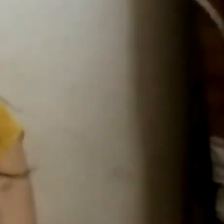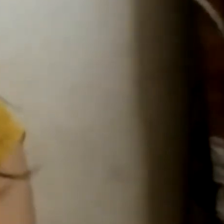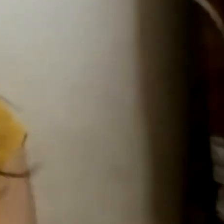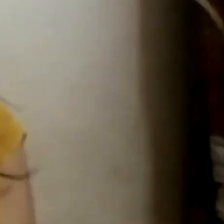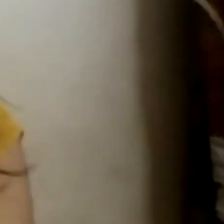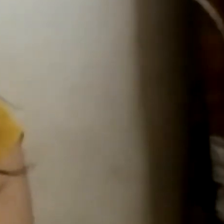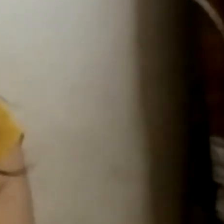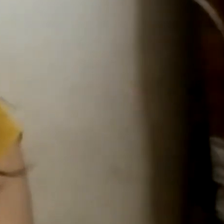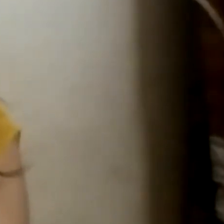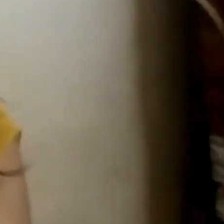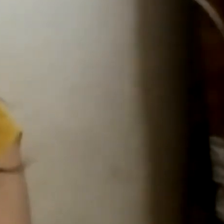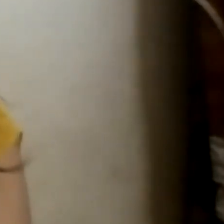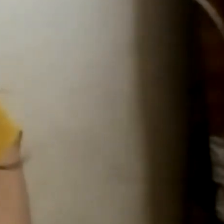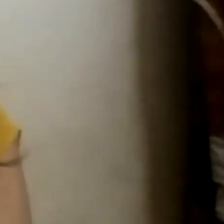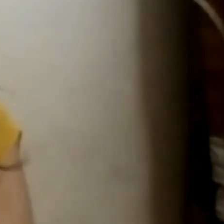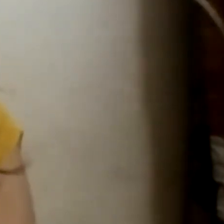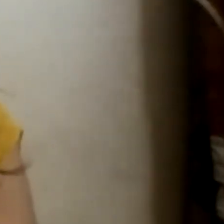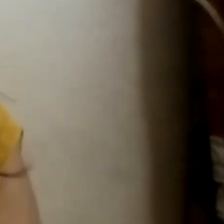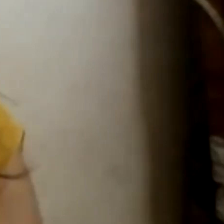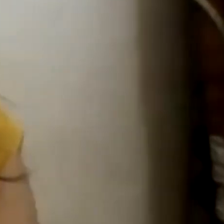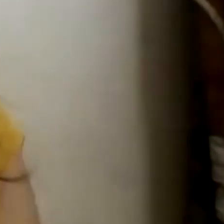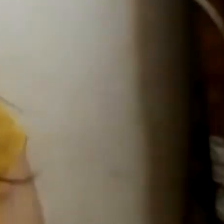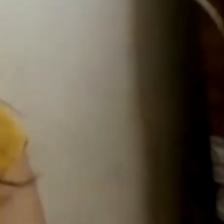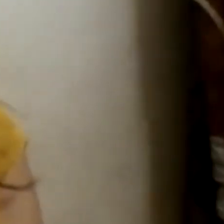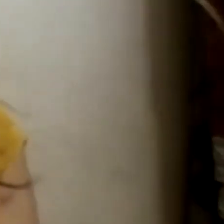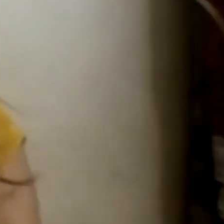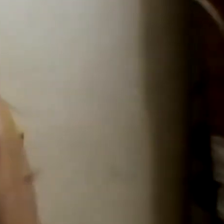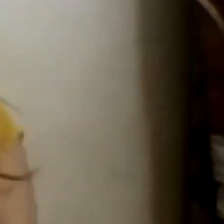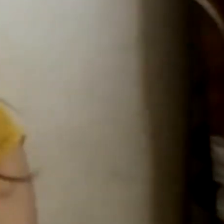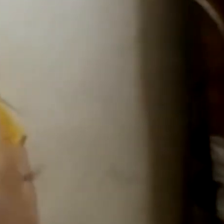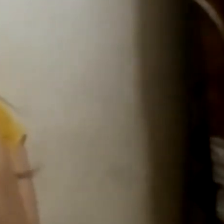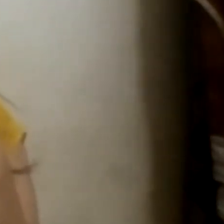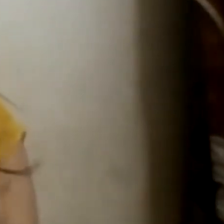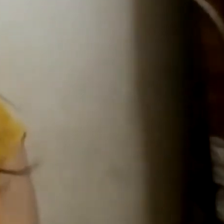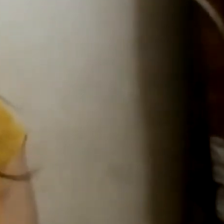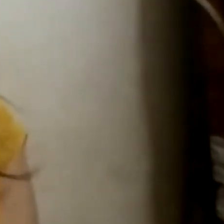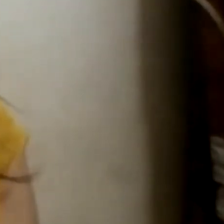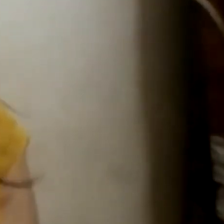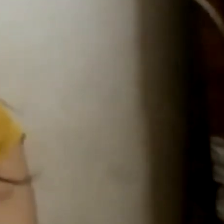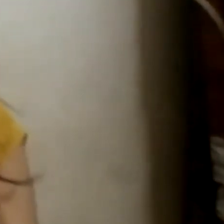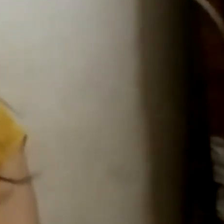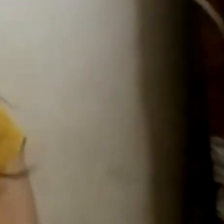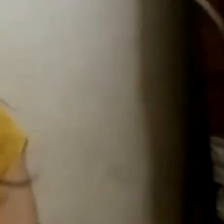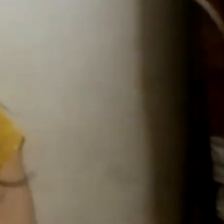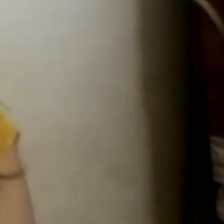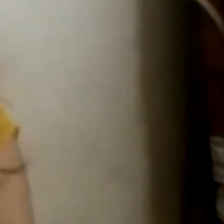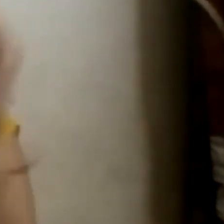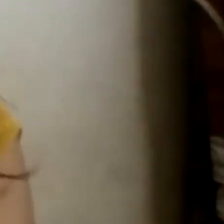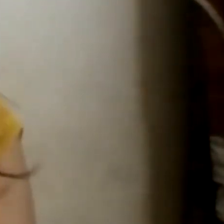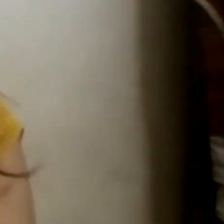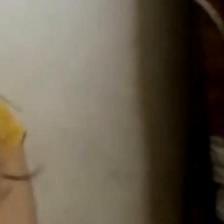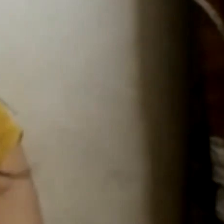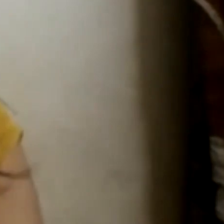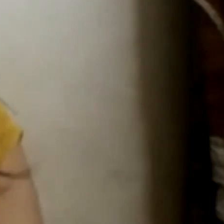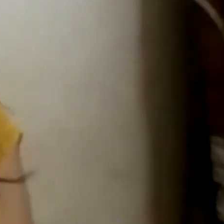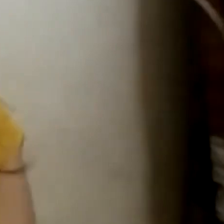Kole. She is a professor at Tata Institute of Social Sciences, Mumbai. And since it would be the last lecture,